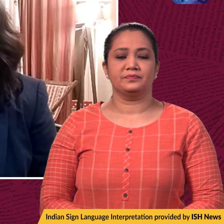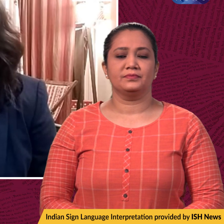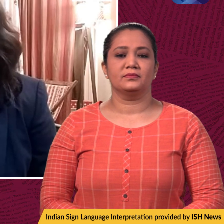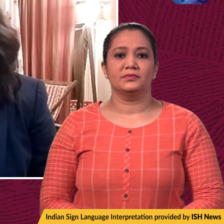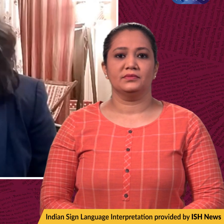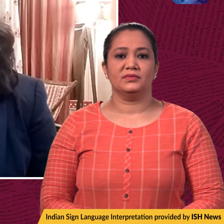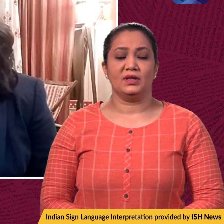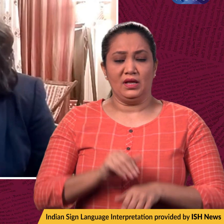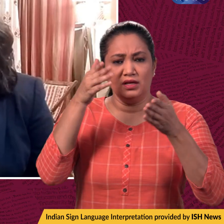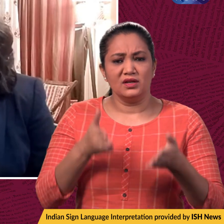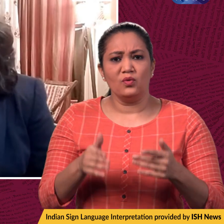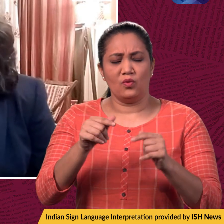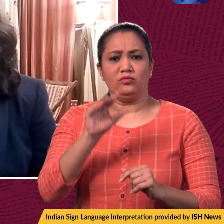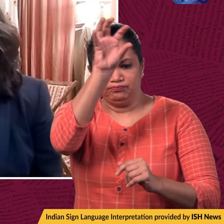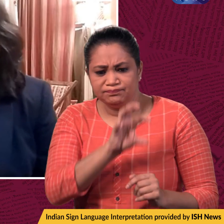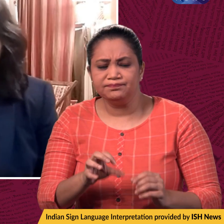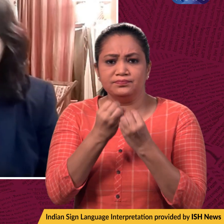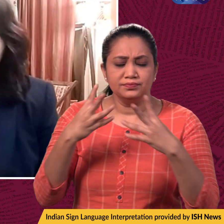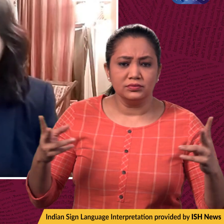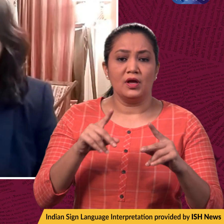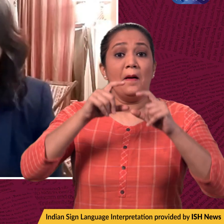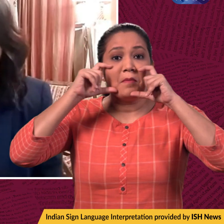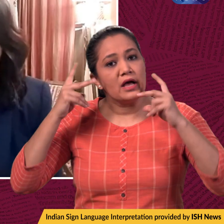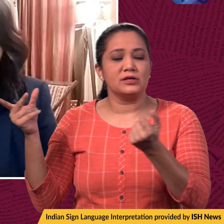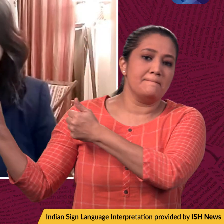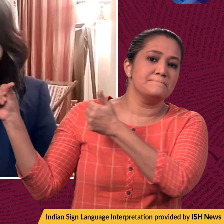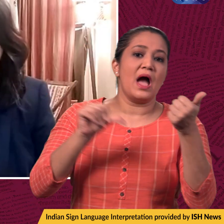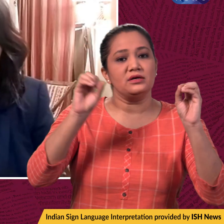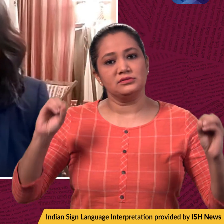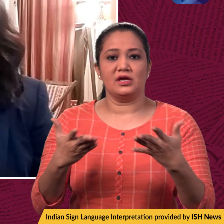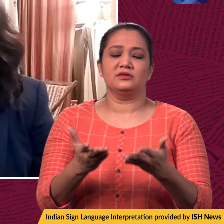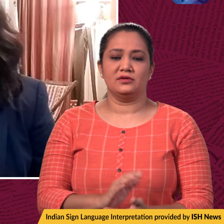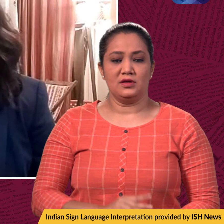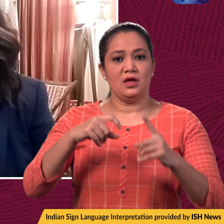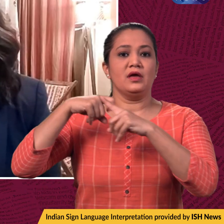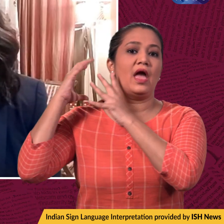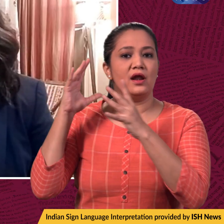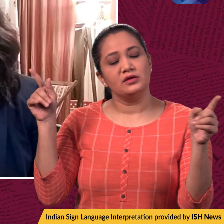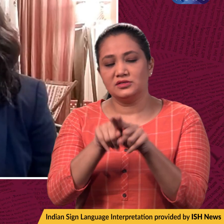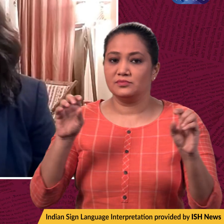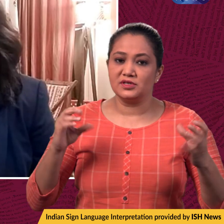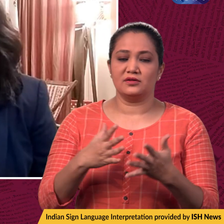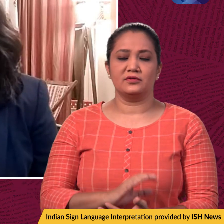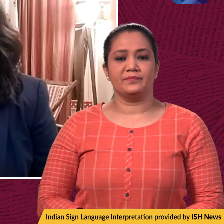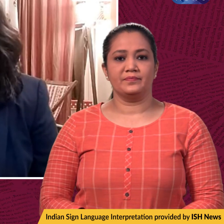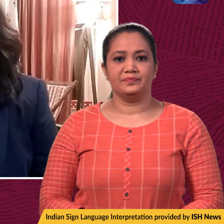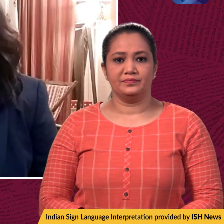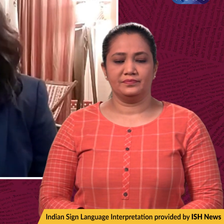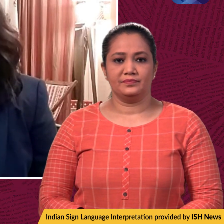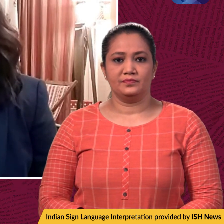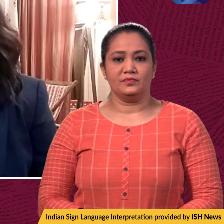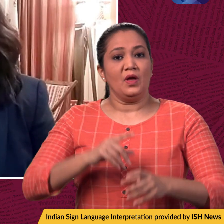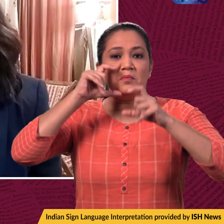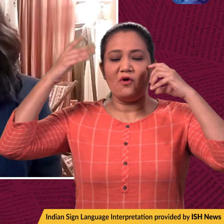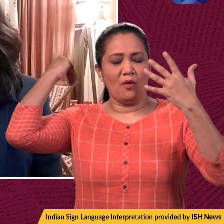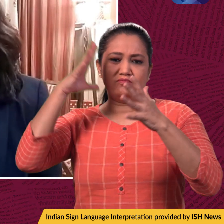hours. Now, a list of states are also bringing in the mask mandate back, and Kerala is the latest state to do that. It's